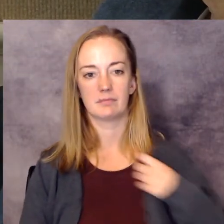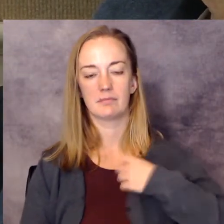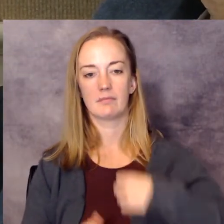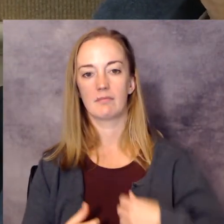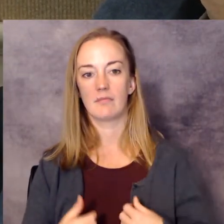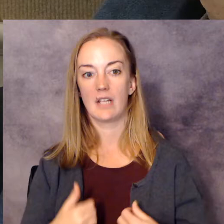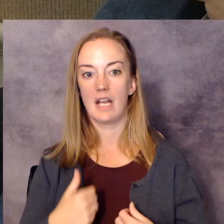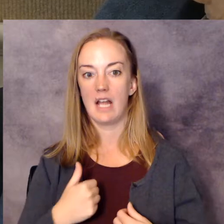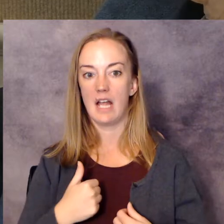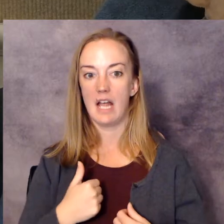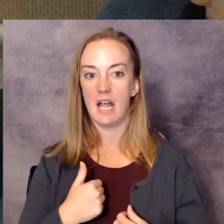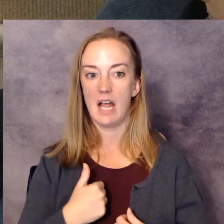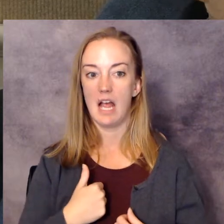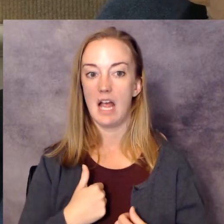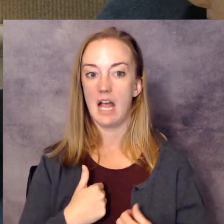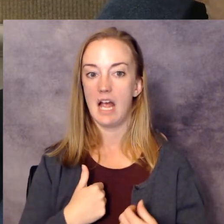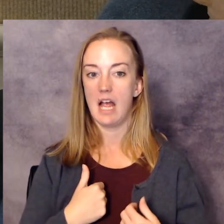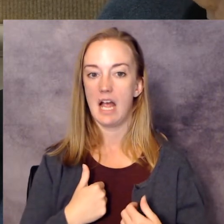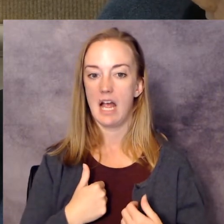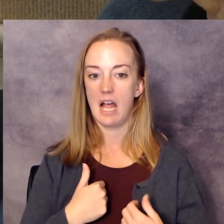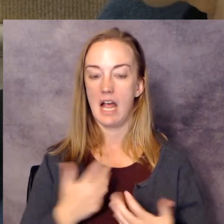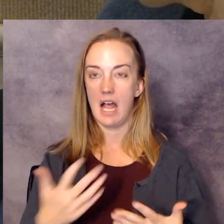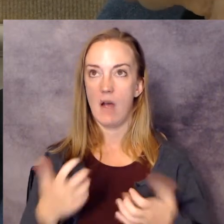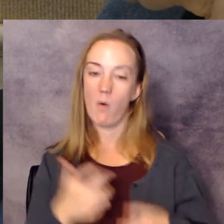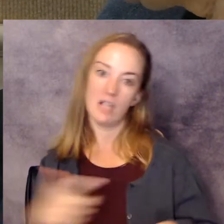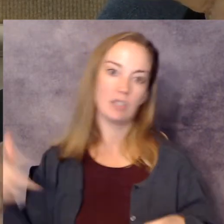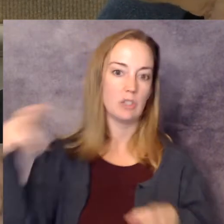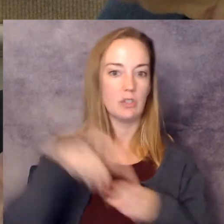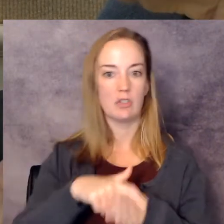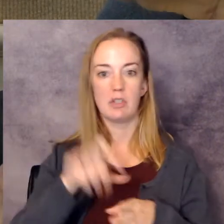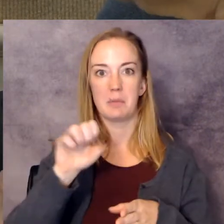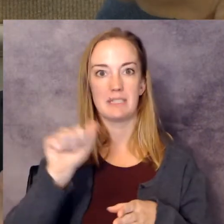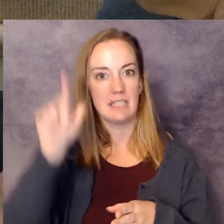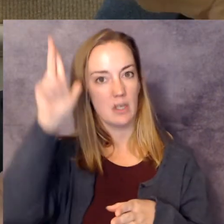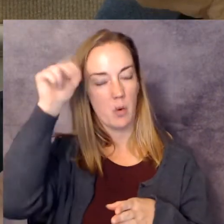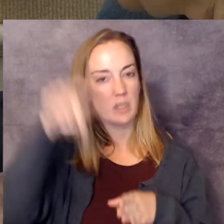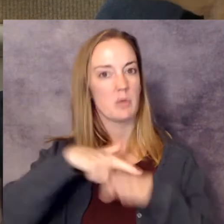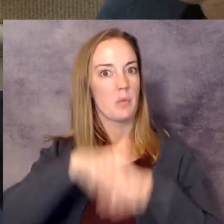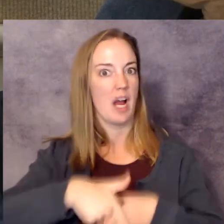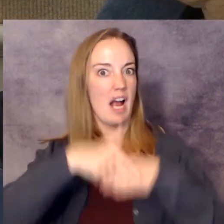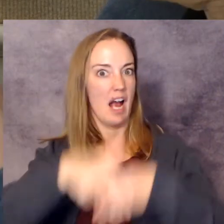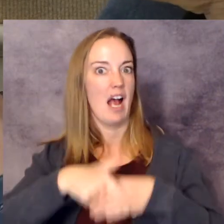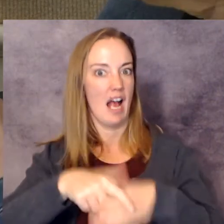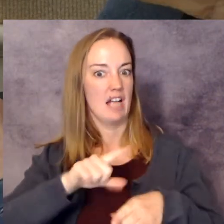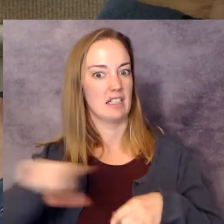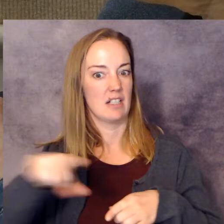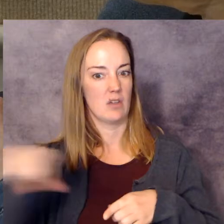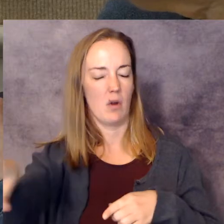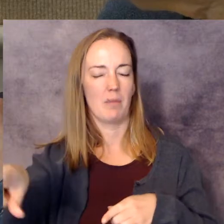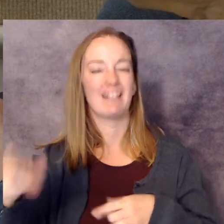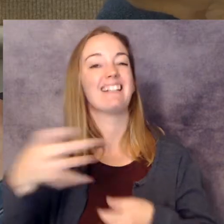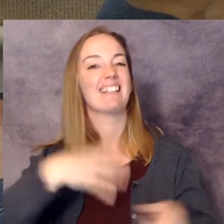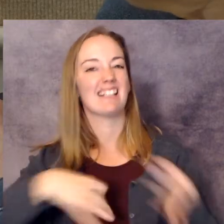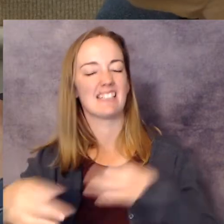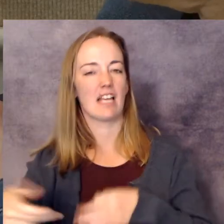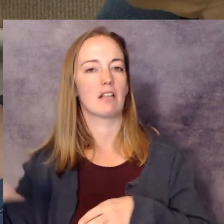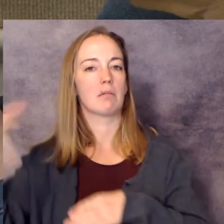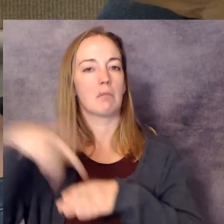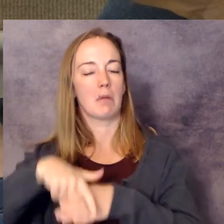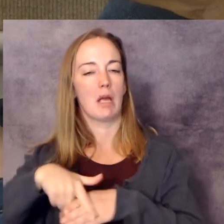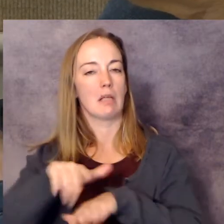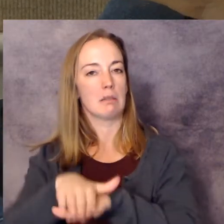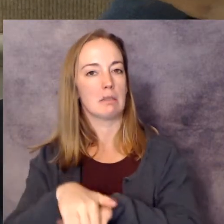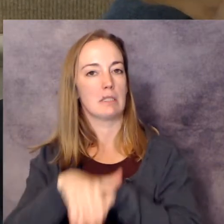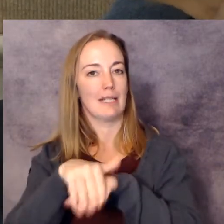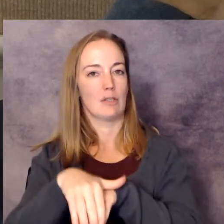Pete wishes he could jump on a seahorse and ride away. Pete hops on a sea turtle instead. It